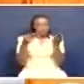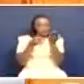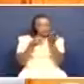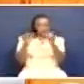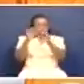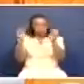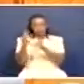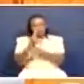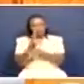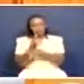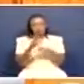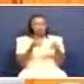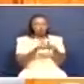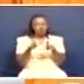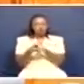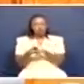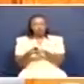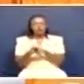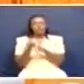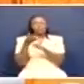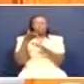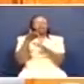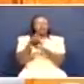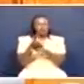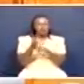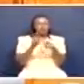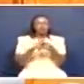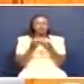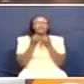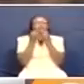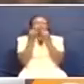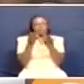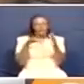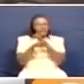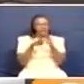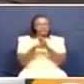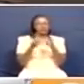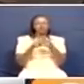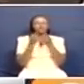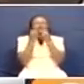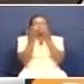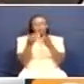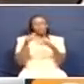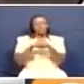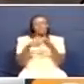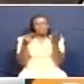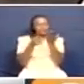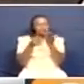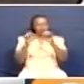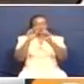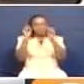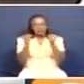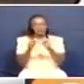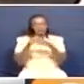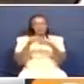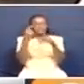and access to the information that is kept in the electronic system in its various